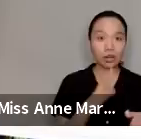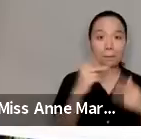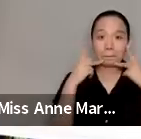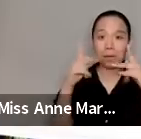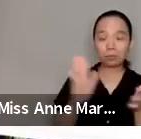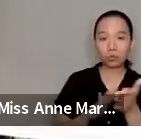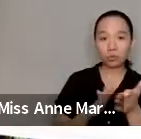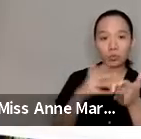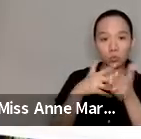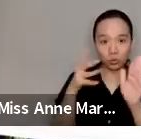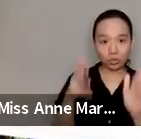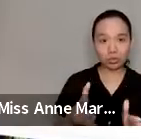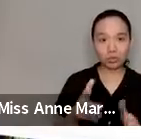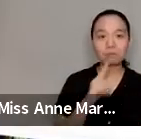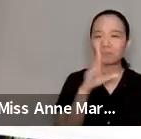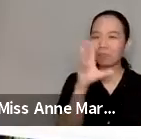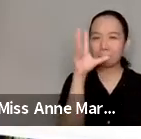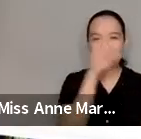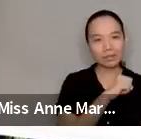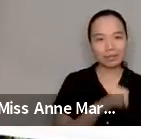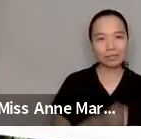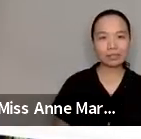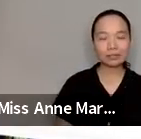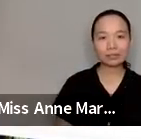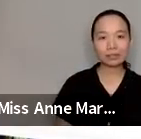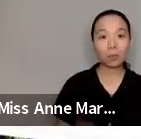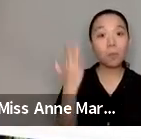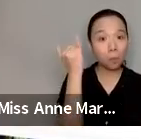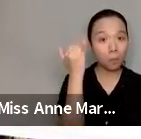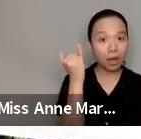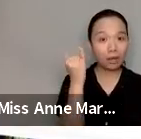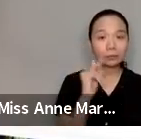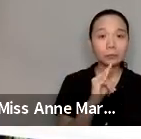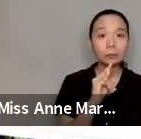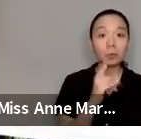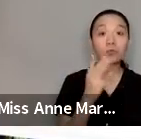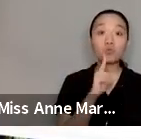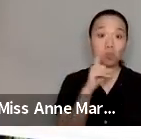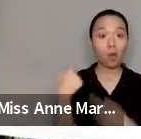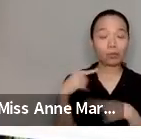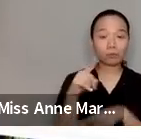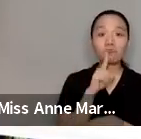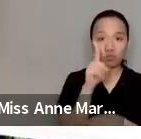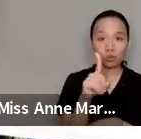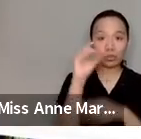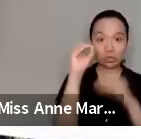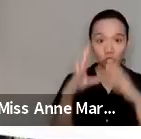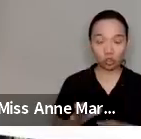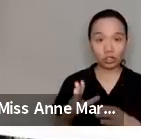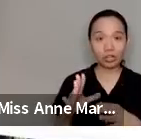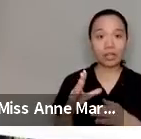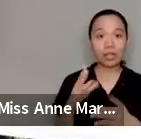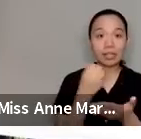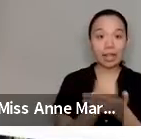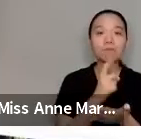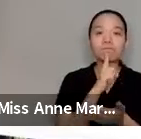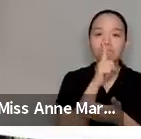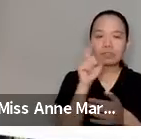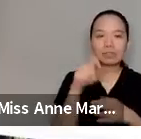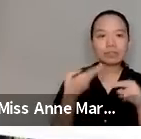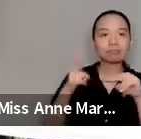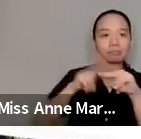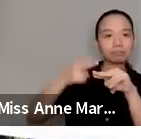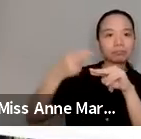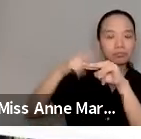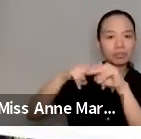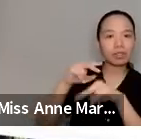students were actually myths. While it is true that teacher salaries need a lot of upgrading, not